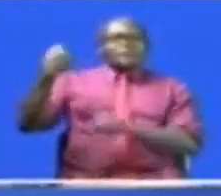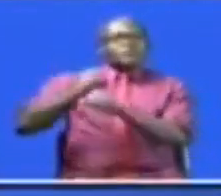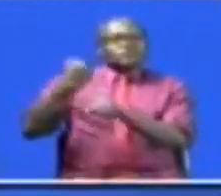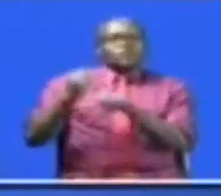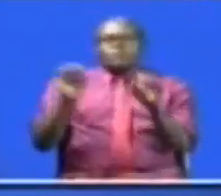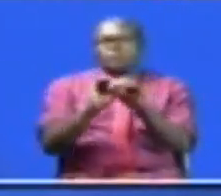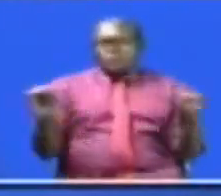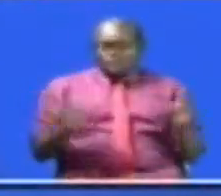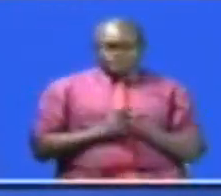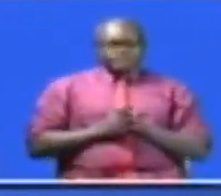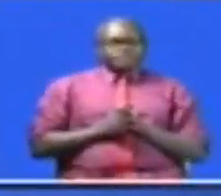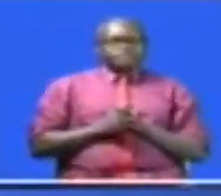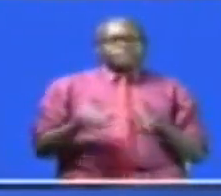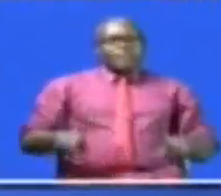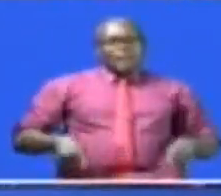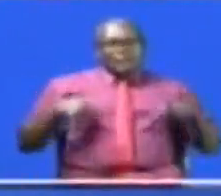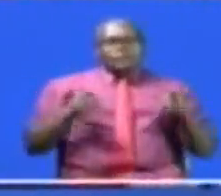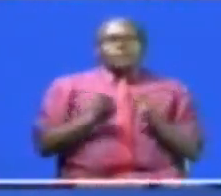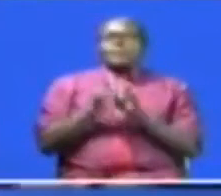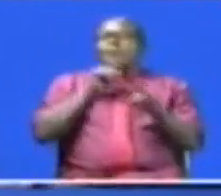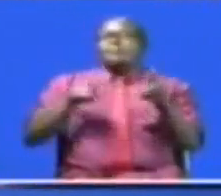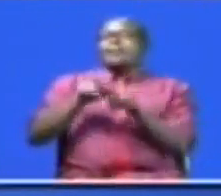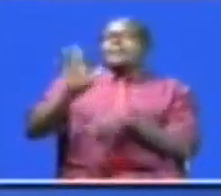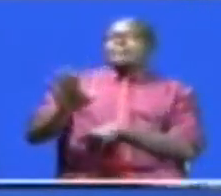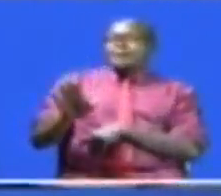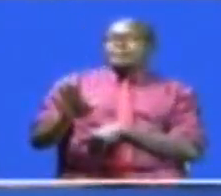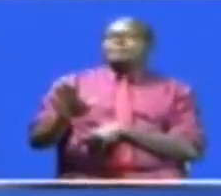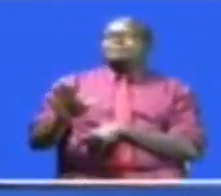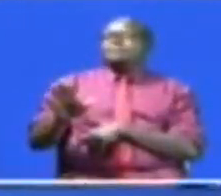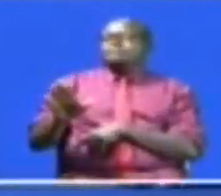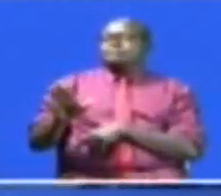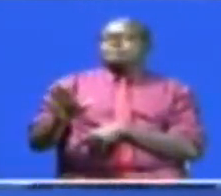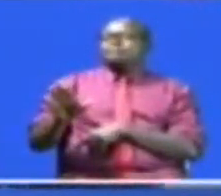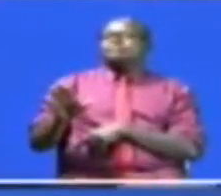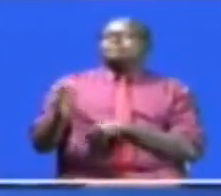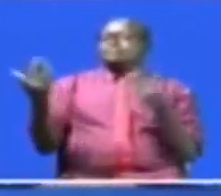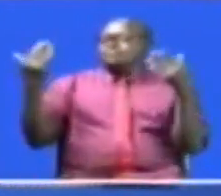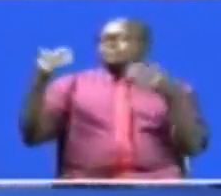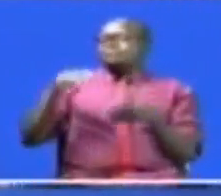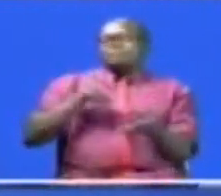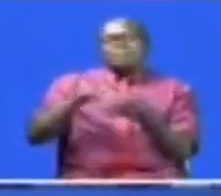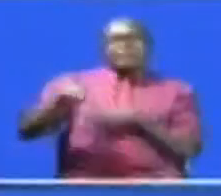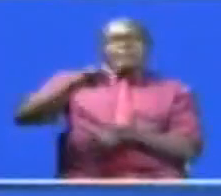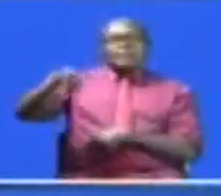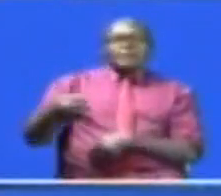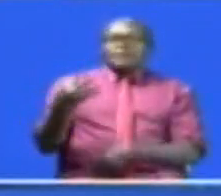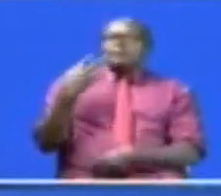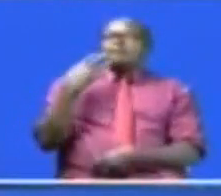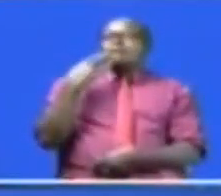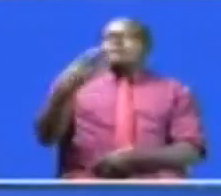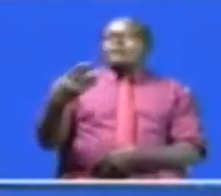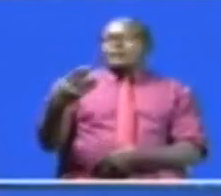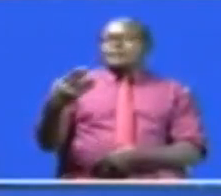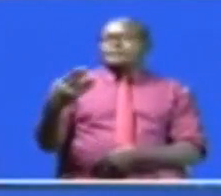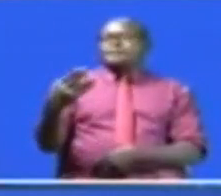unemployed graduates. He lives in his brother's humble abode, a four-walled room where rent is 3,500 shillings